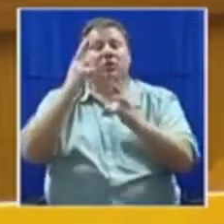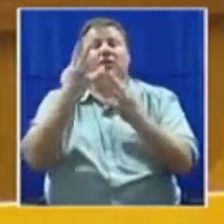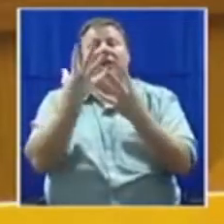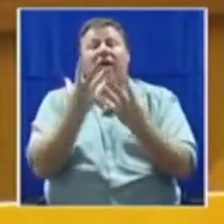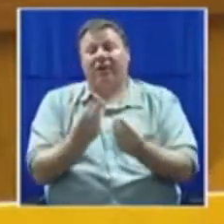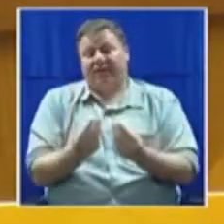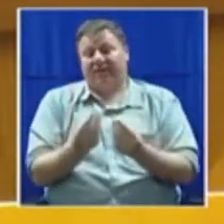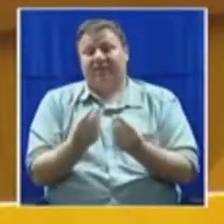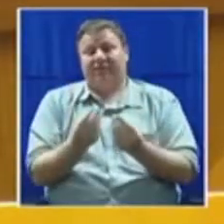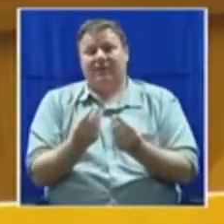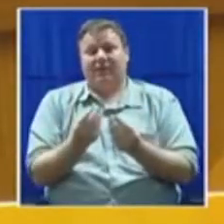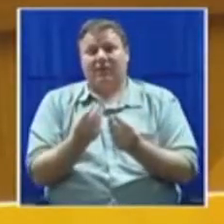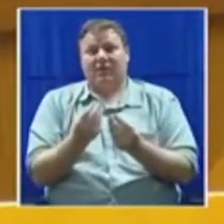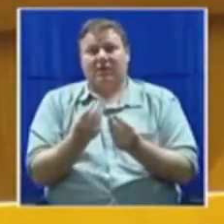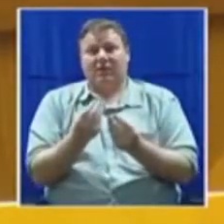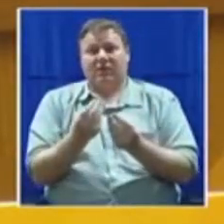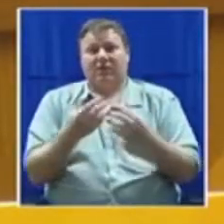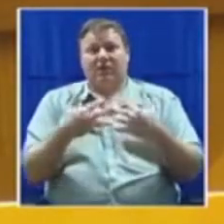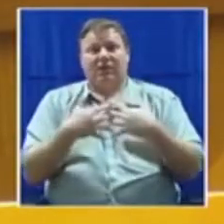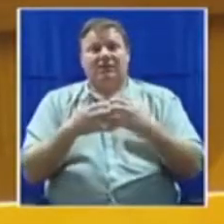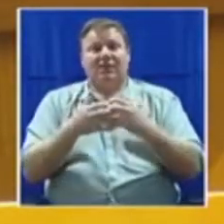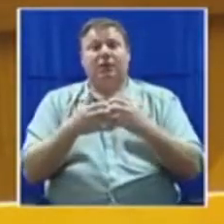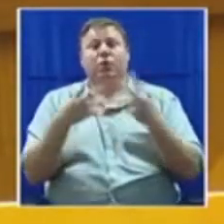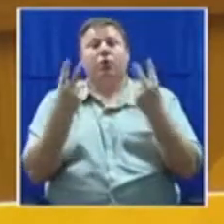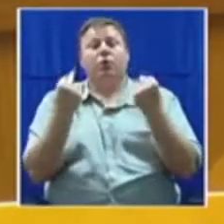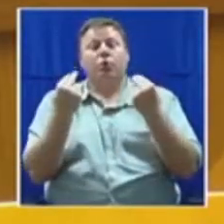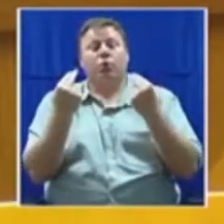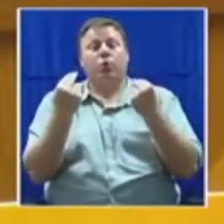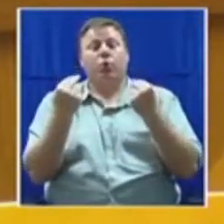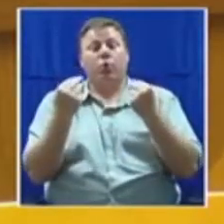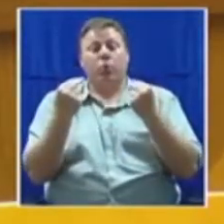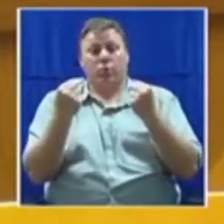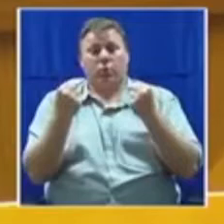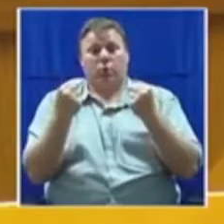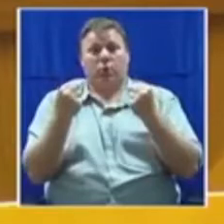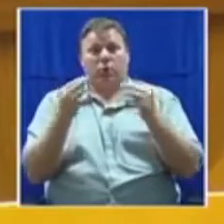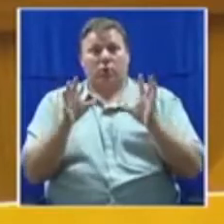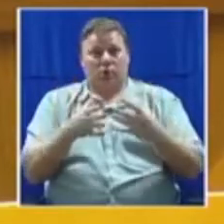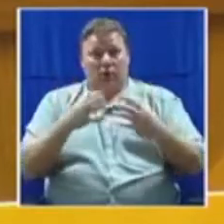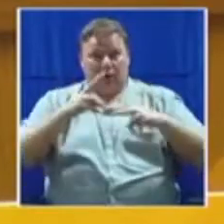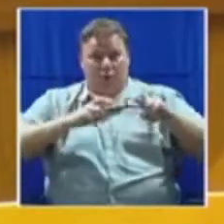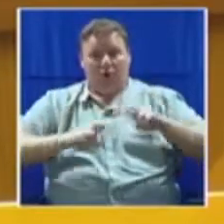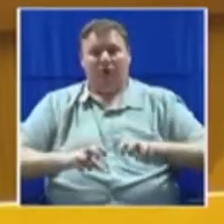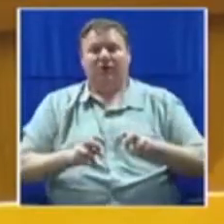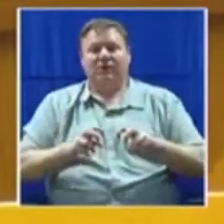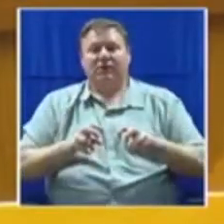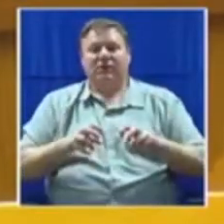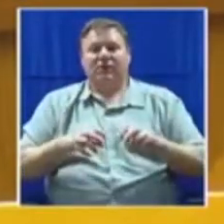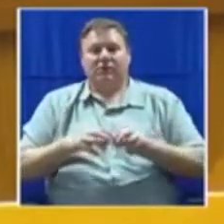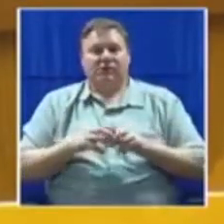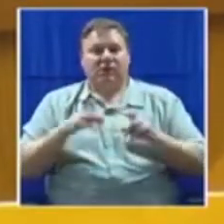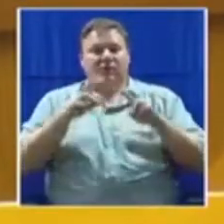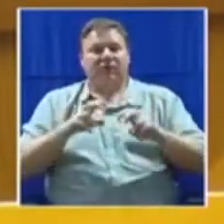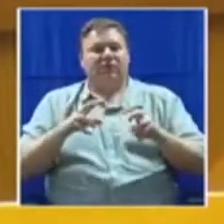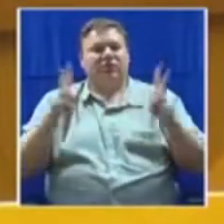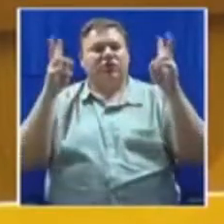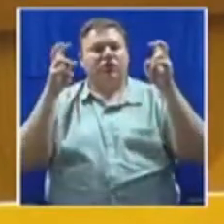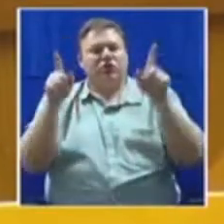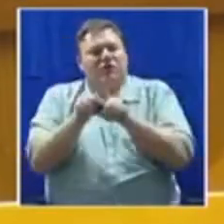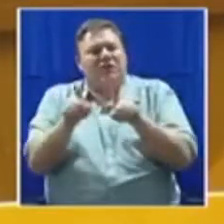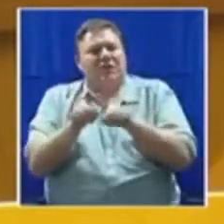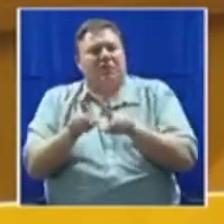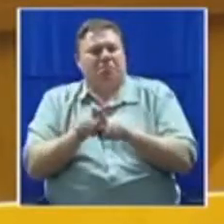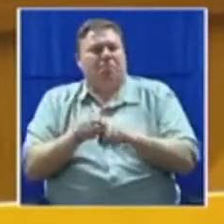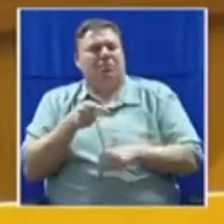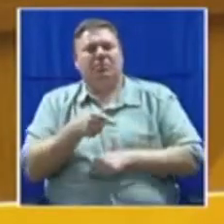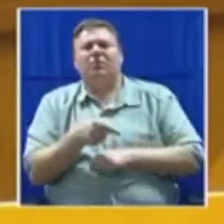to establish a new inquiry to investigate a matter that is already being investigated by a sitting